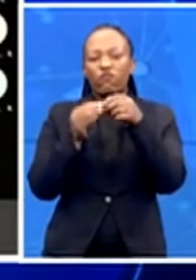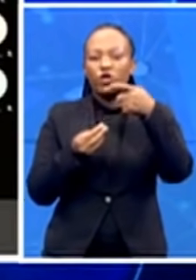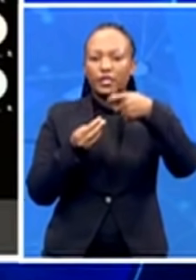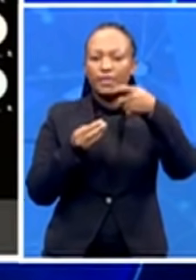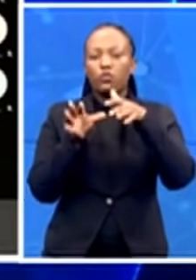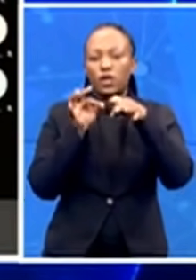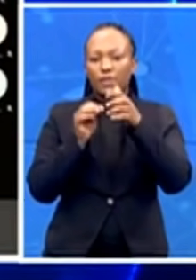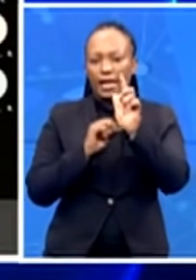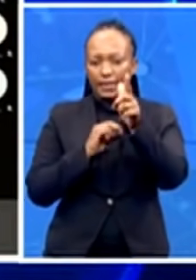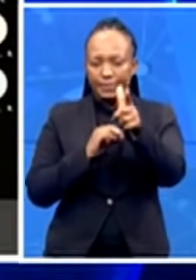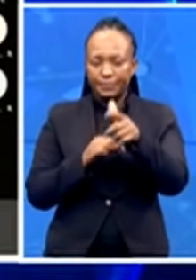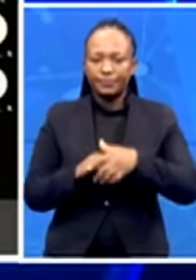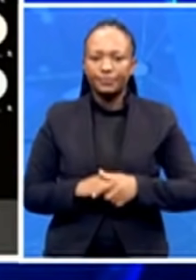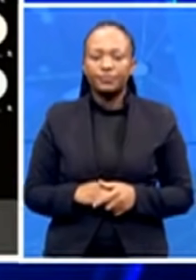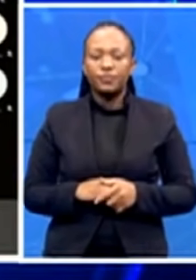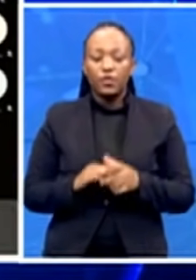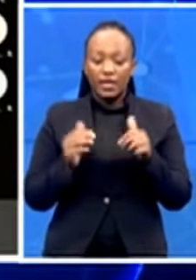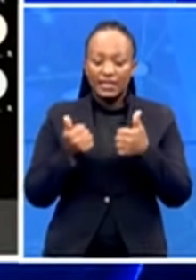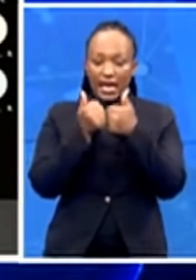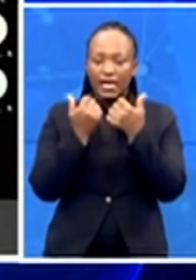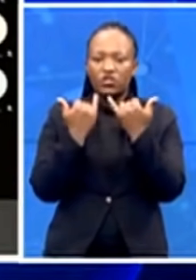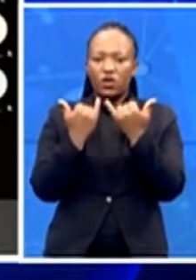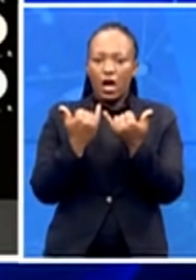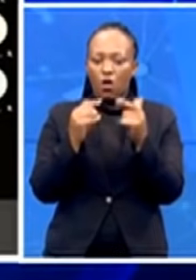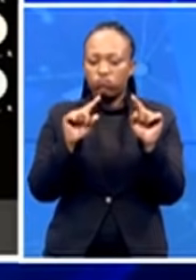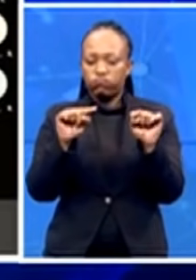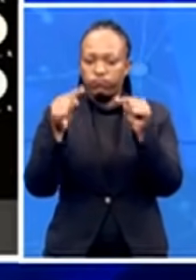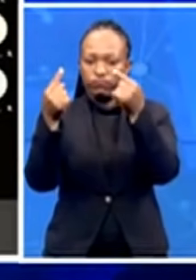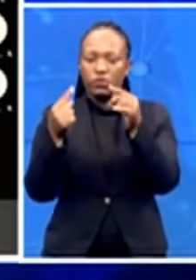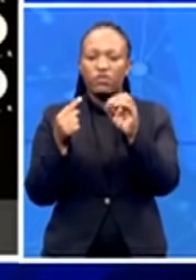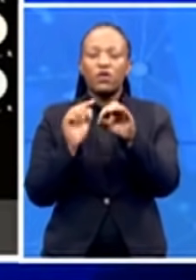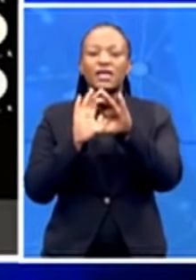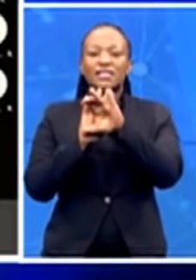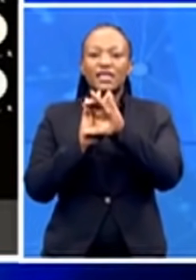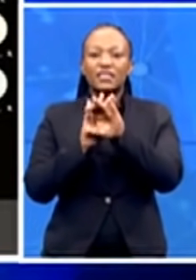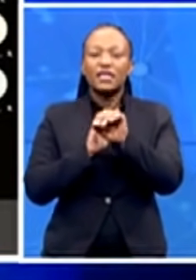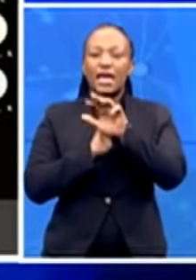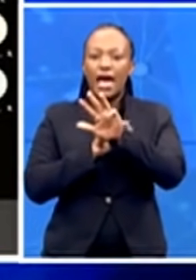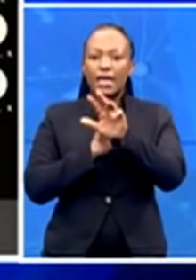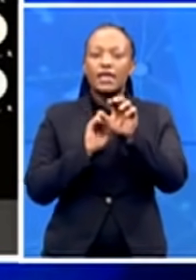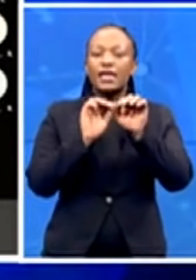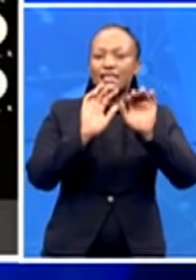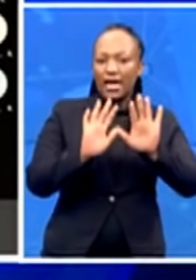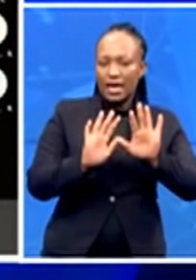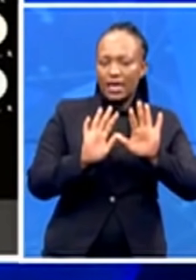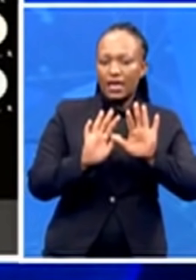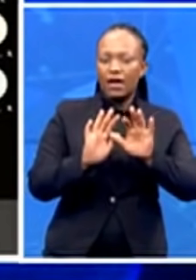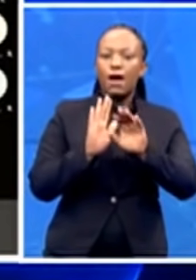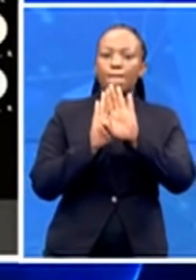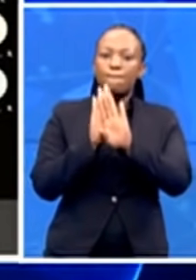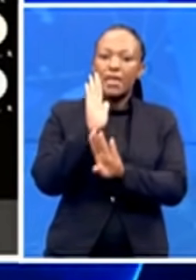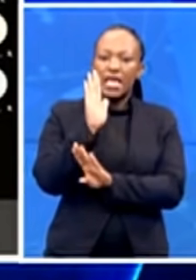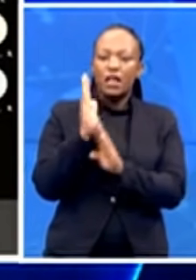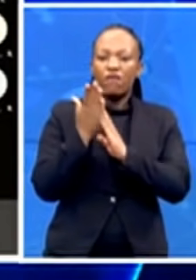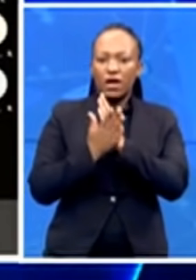challenge located as it is in Section 9 and Section 10 of the Bill of Rights must also fail.